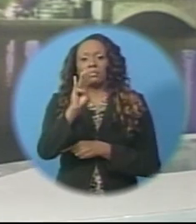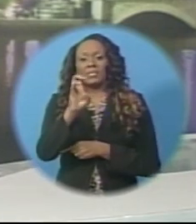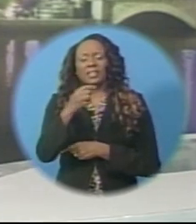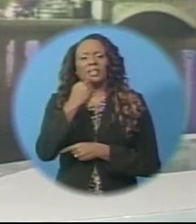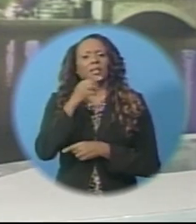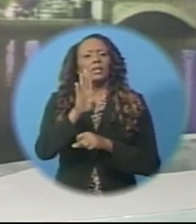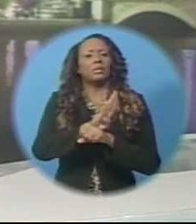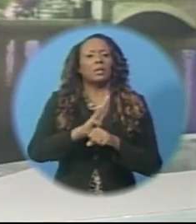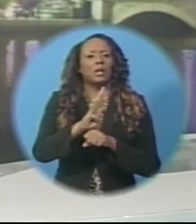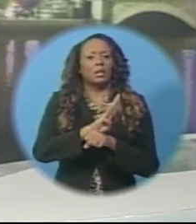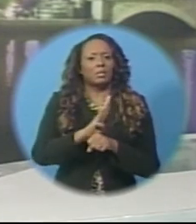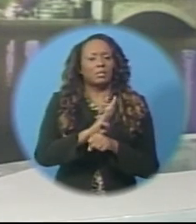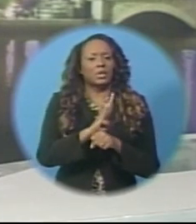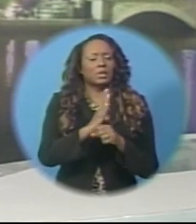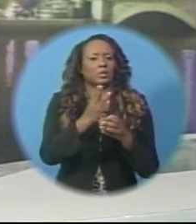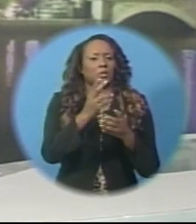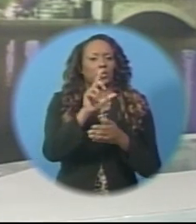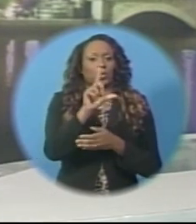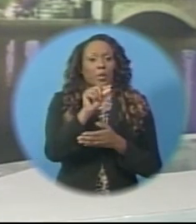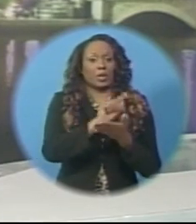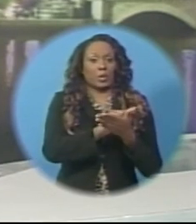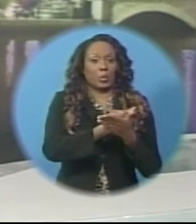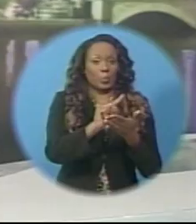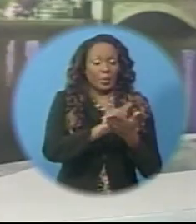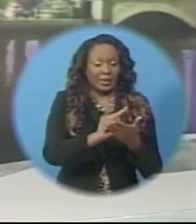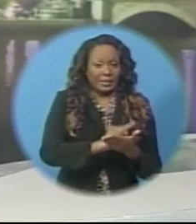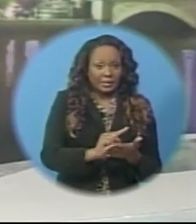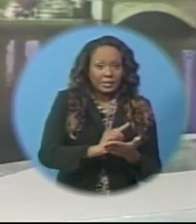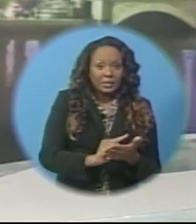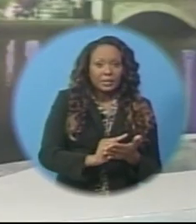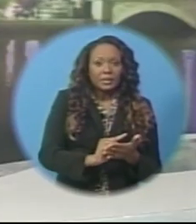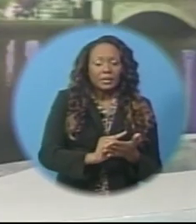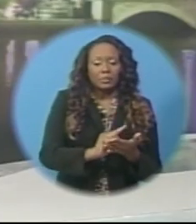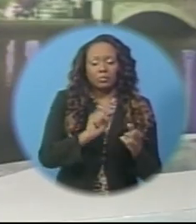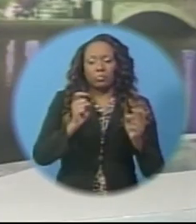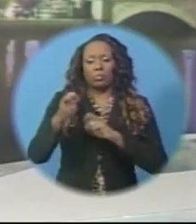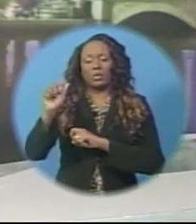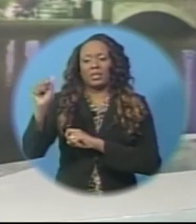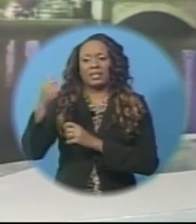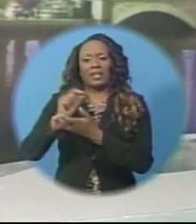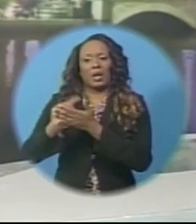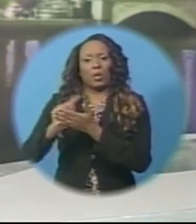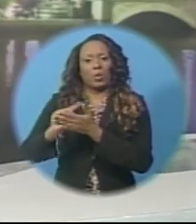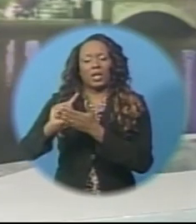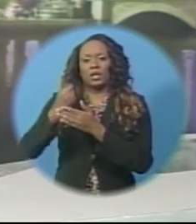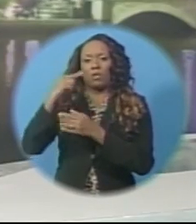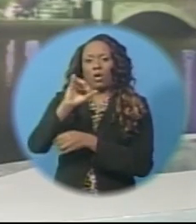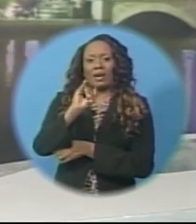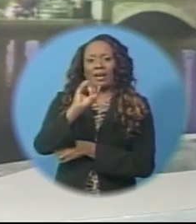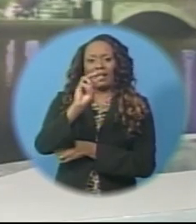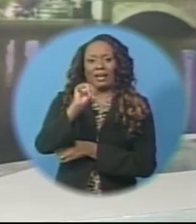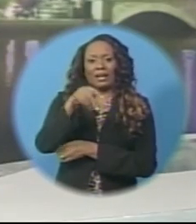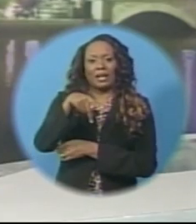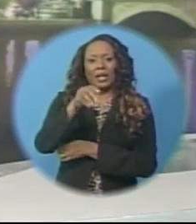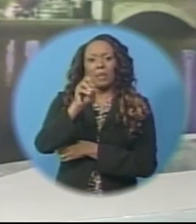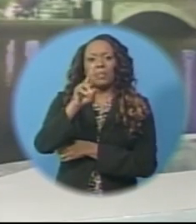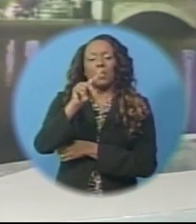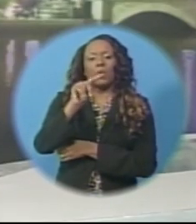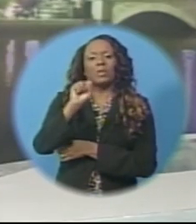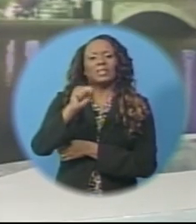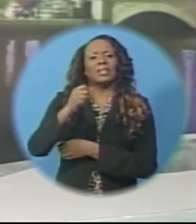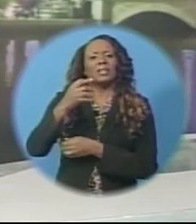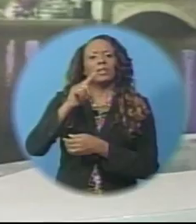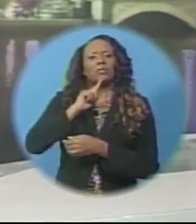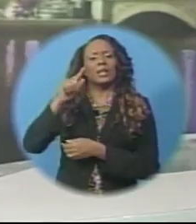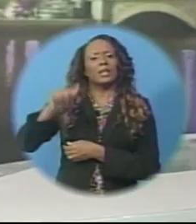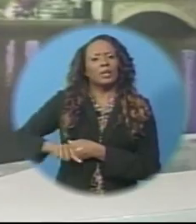moved from 20 weeks to now 10 weeks of imports, which falls below the minimum international standard. He says key areas can